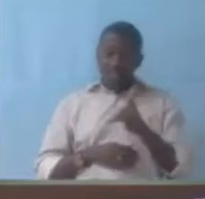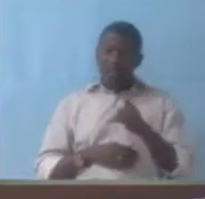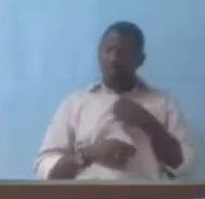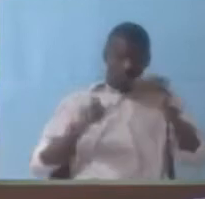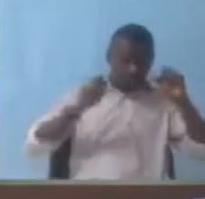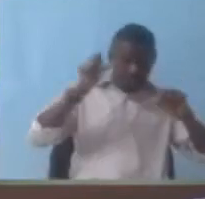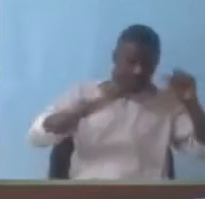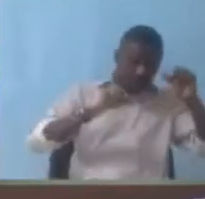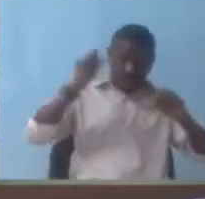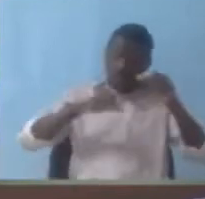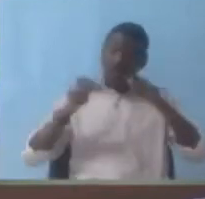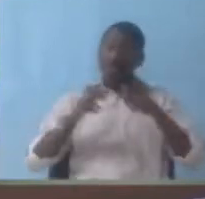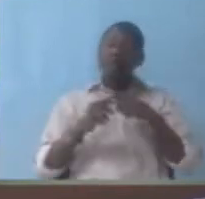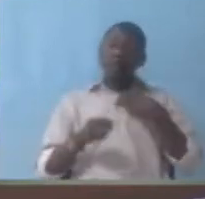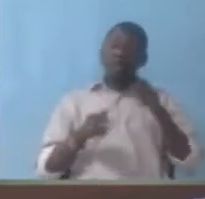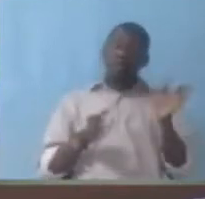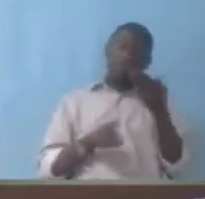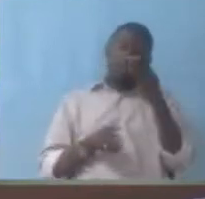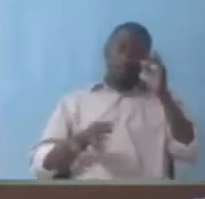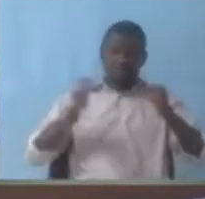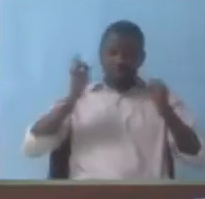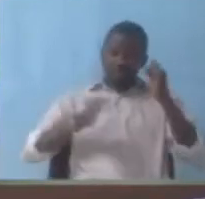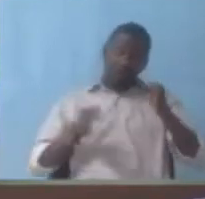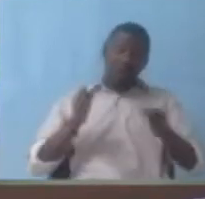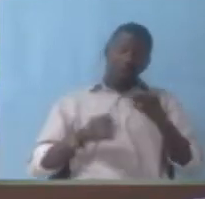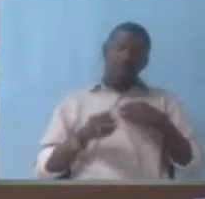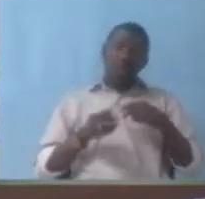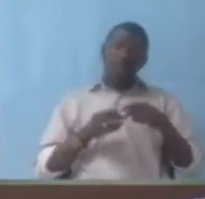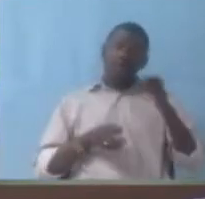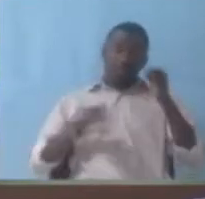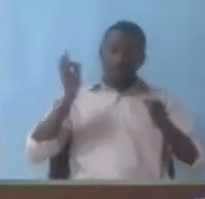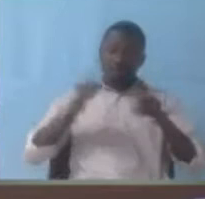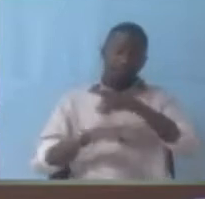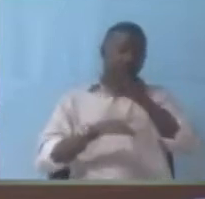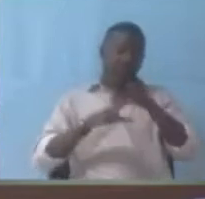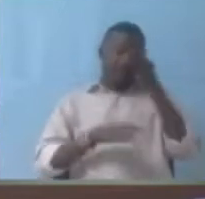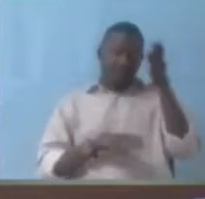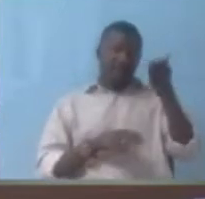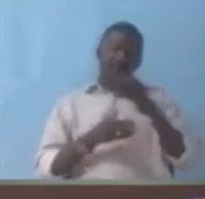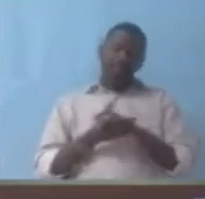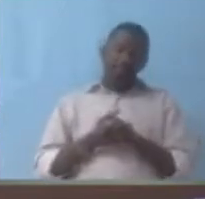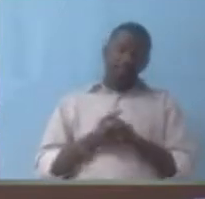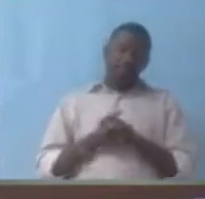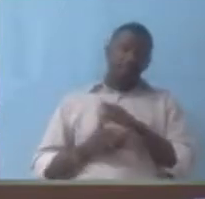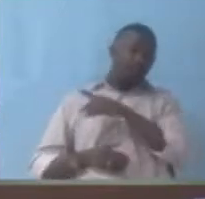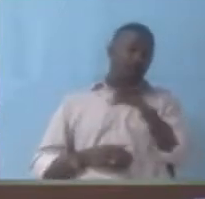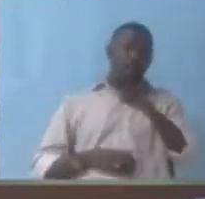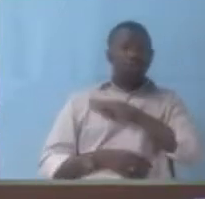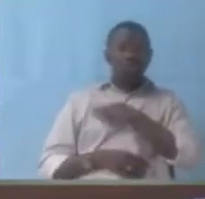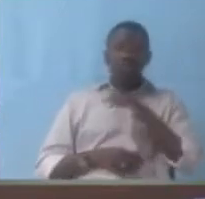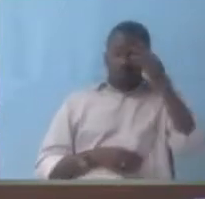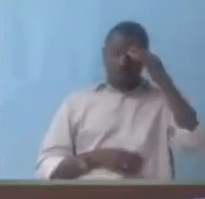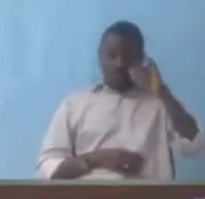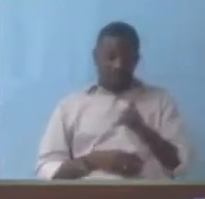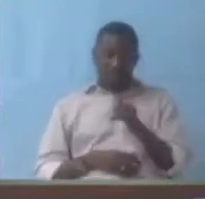ila kuoto by a tribunal andu membe wo jubero ke la wobe ke la kitindir bundati. They also agreed that going